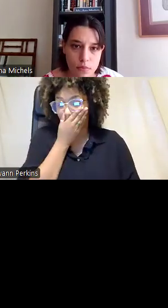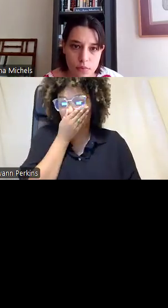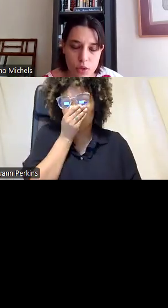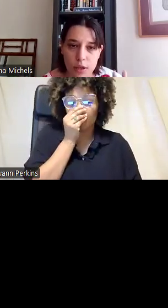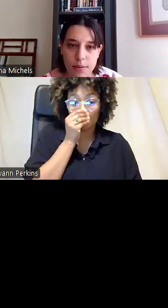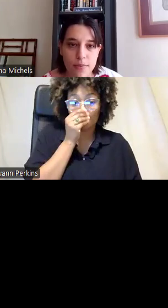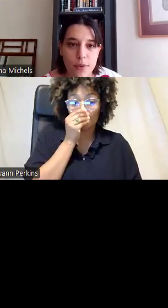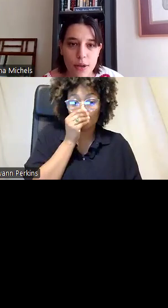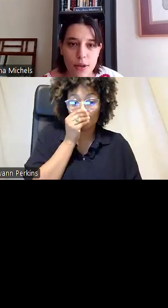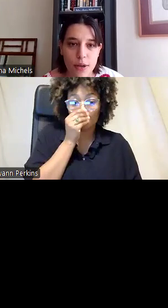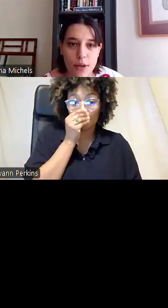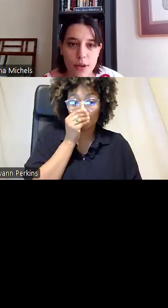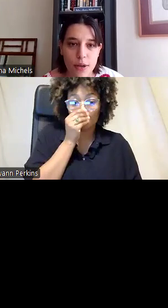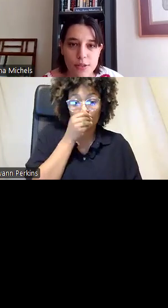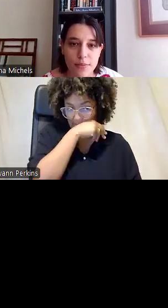Totally.